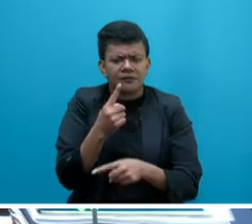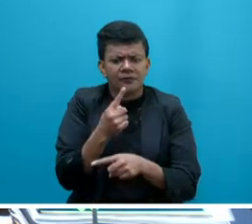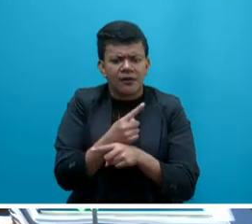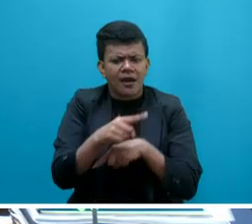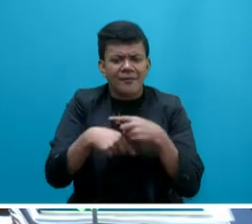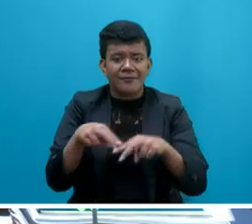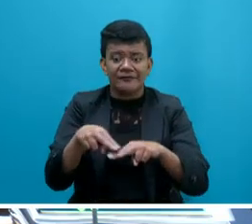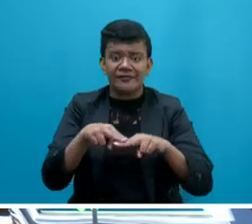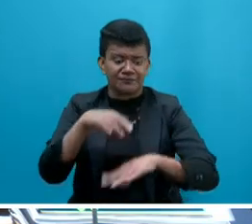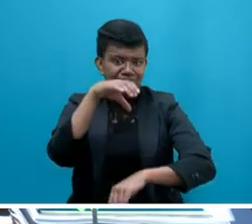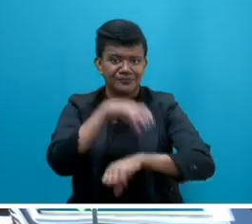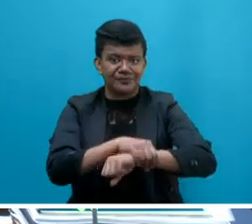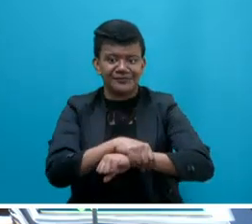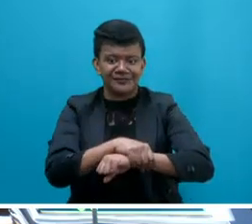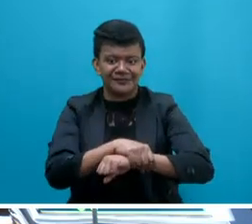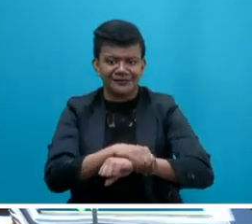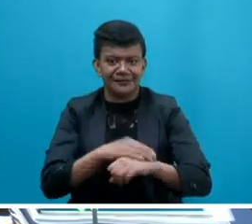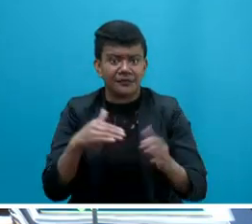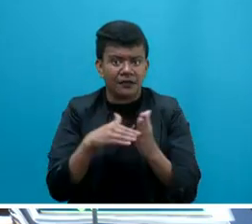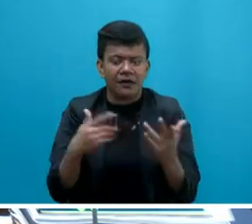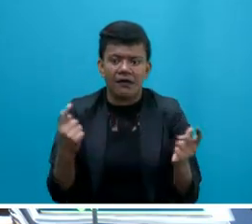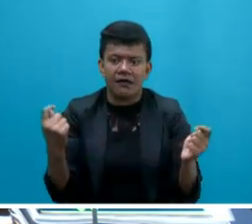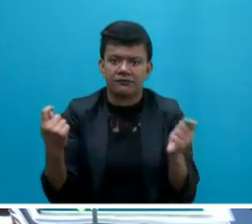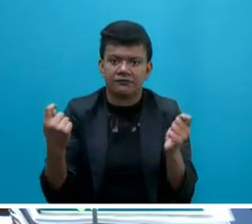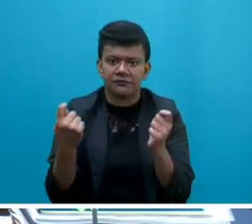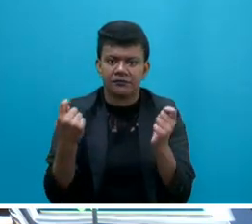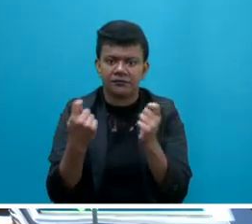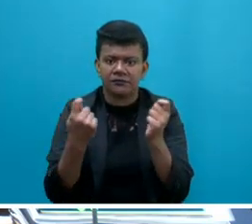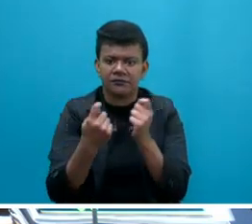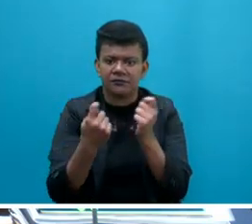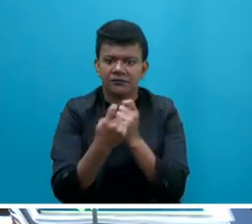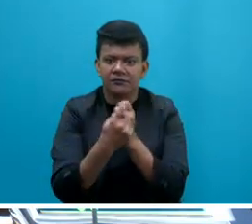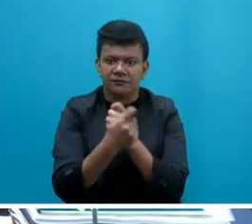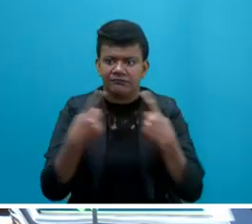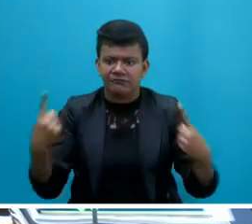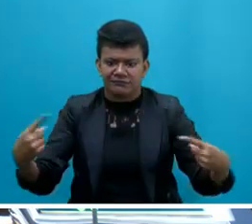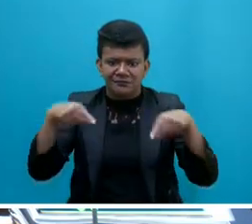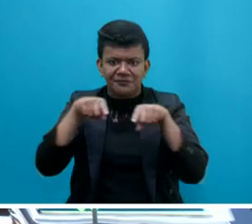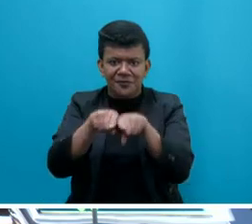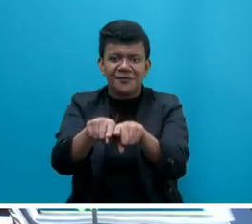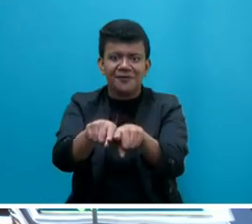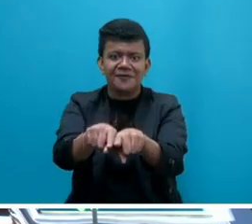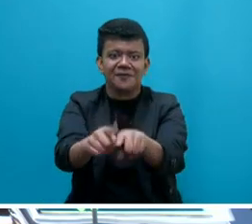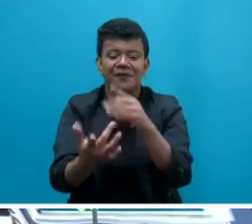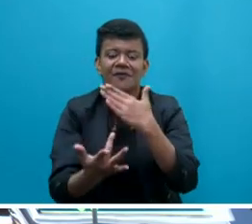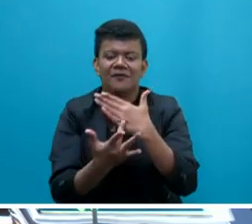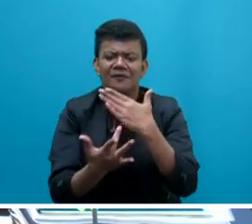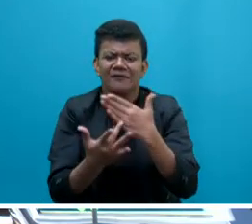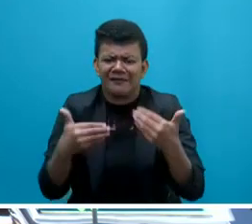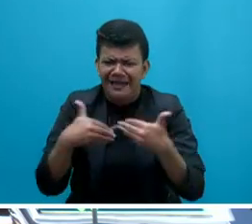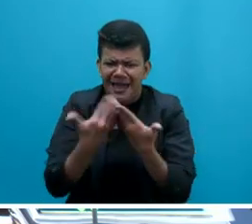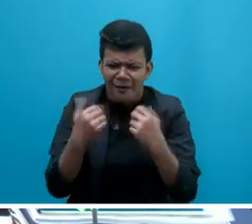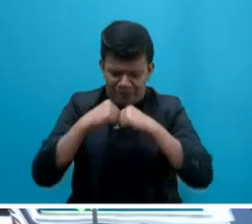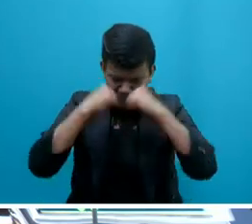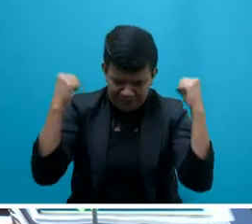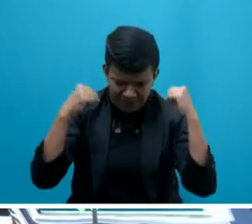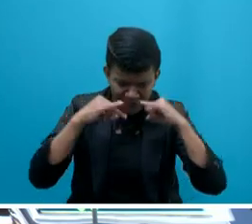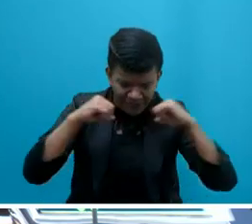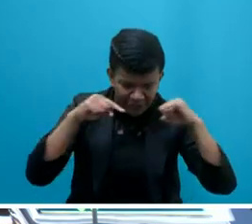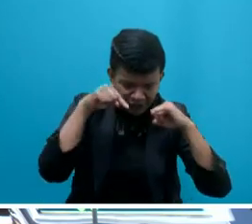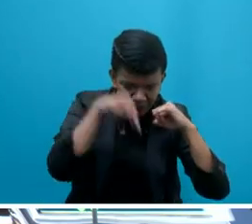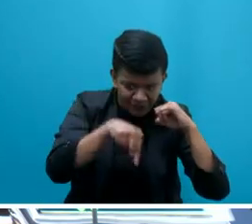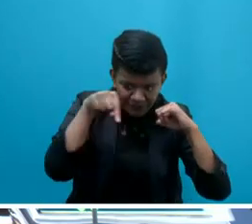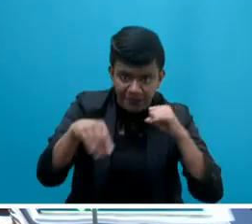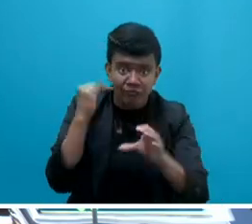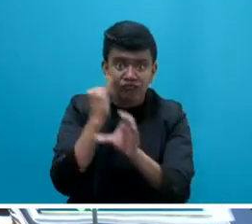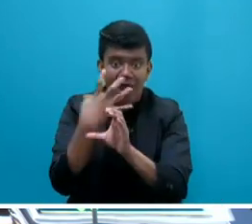is in a transformation phase. This is aligned with advancing technologies to combat sophisticated crime. Syndicates and networks that have